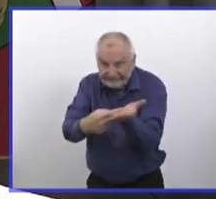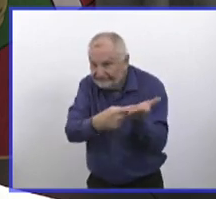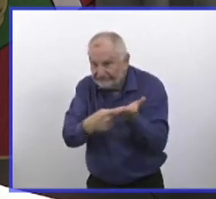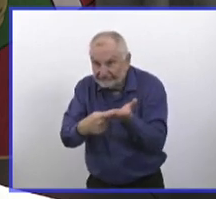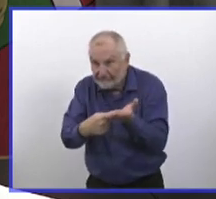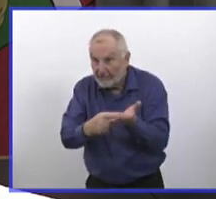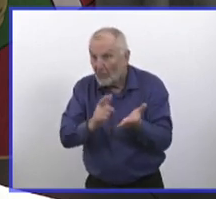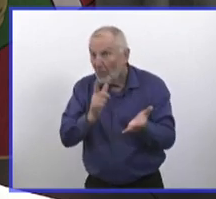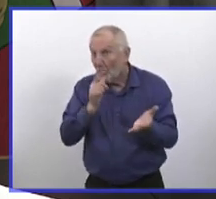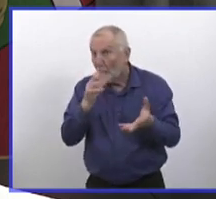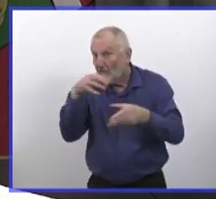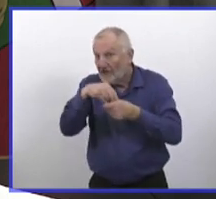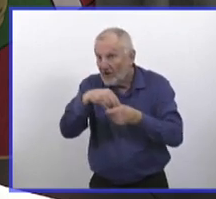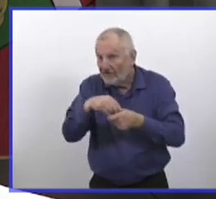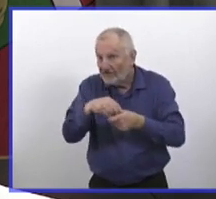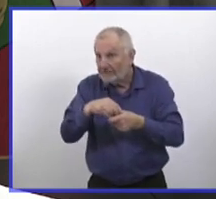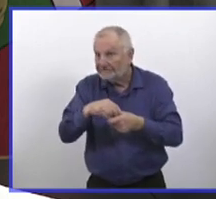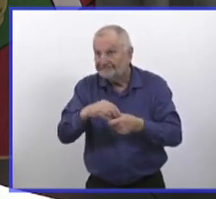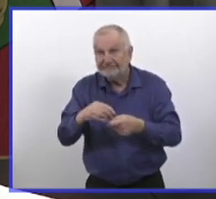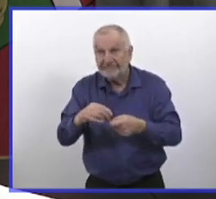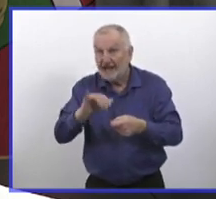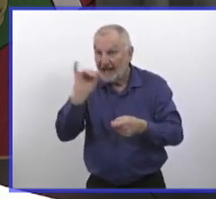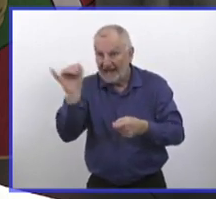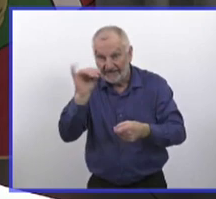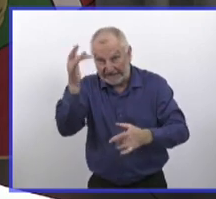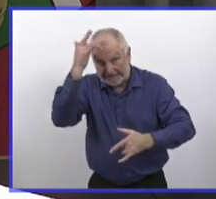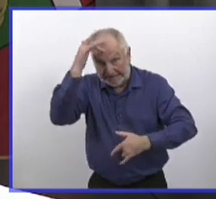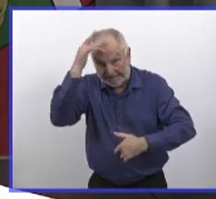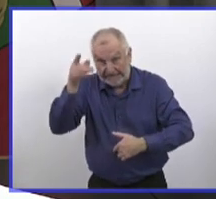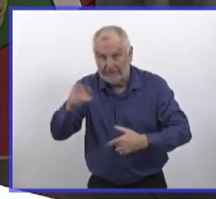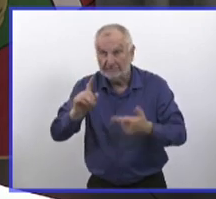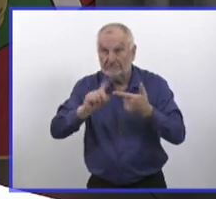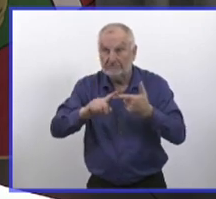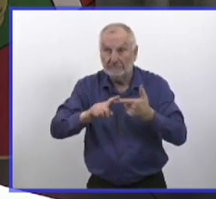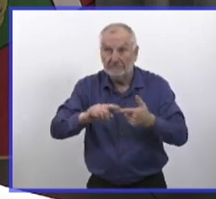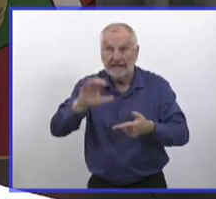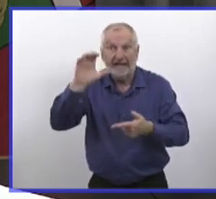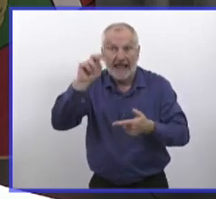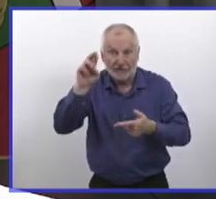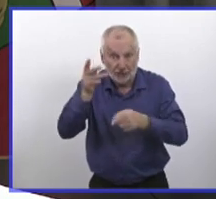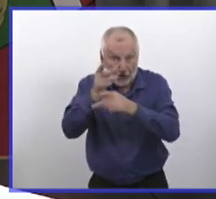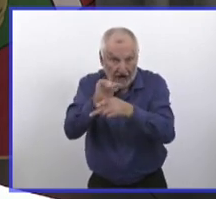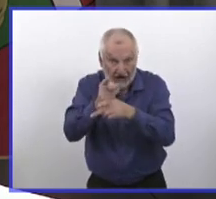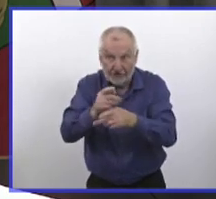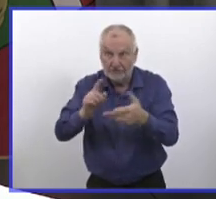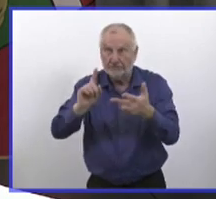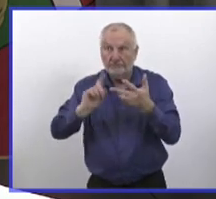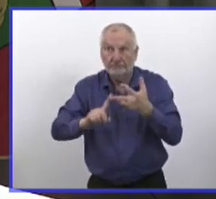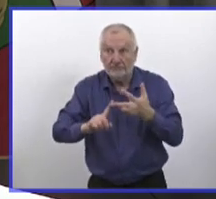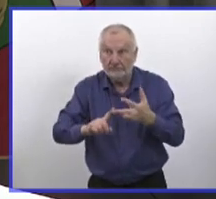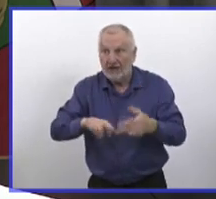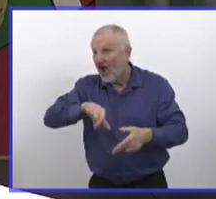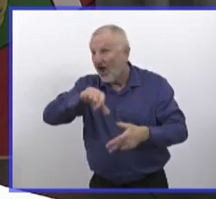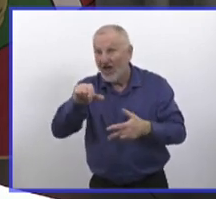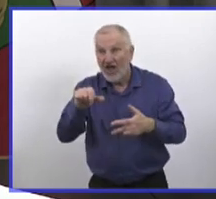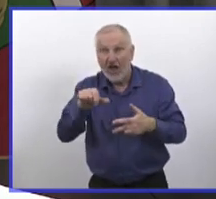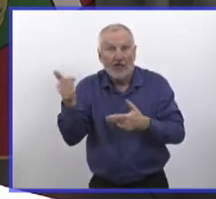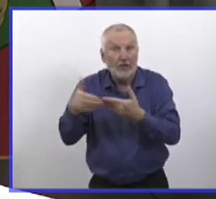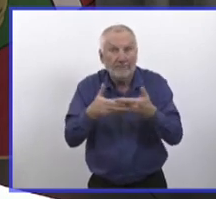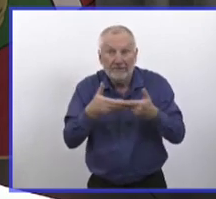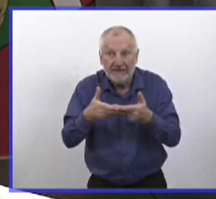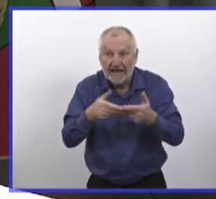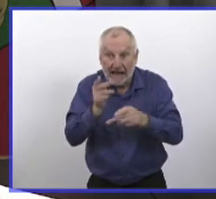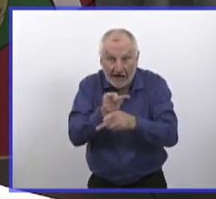immunology, infectious diseases, oncology, obstetrics, and many others, as well as pharmacists